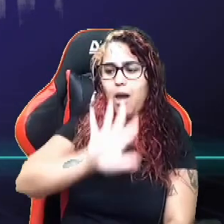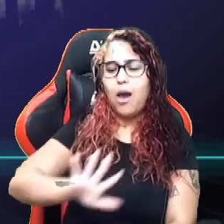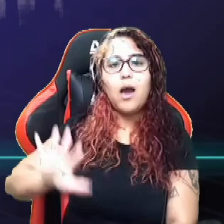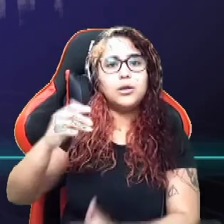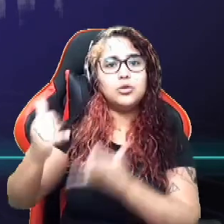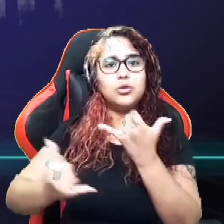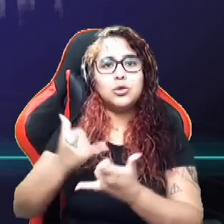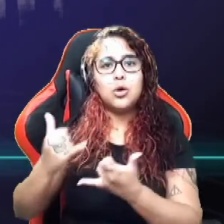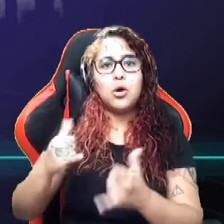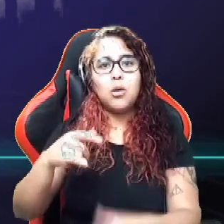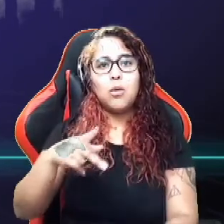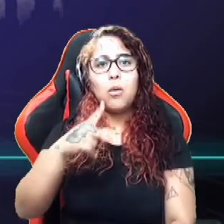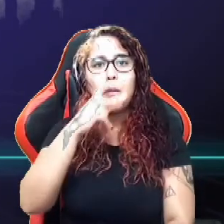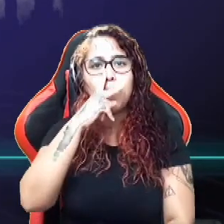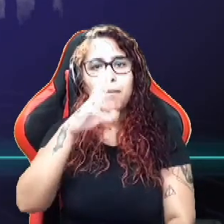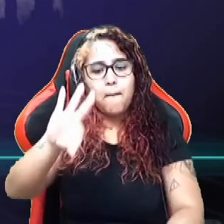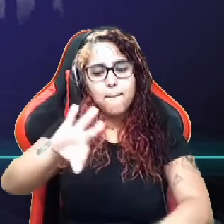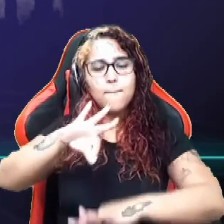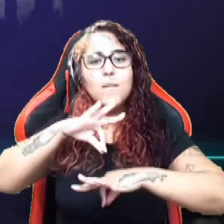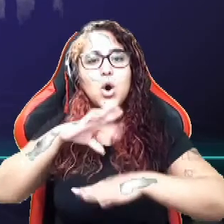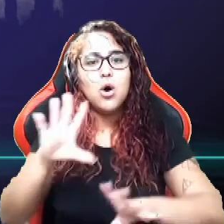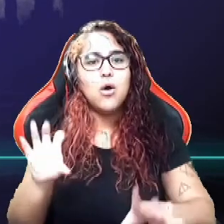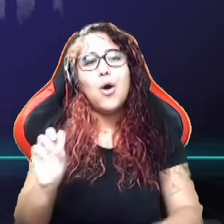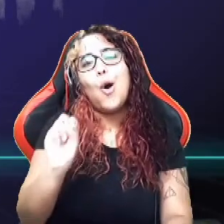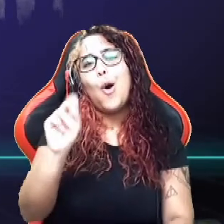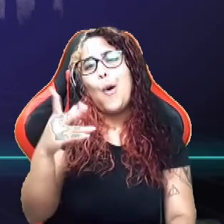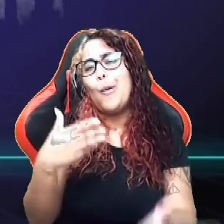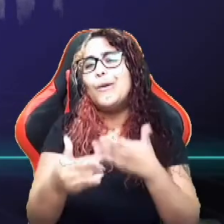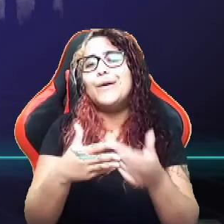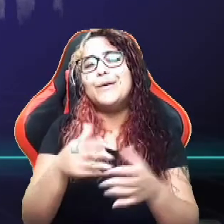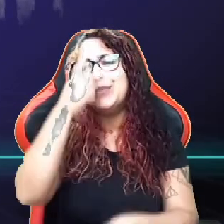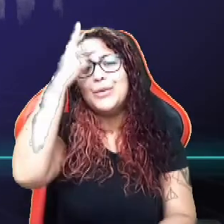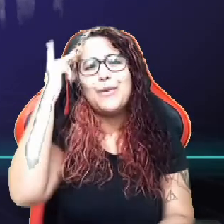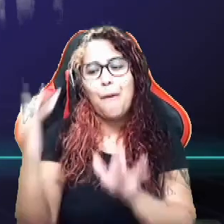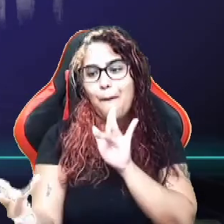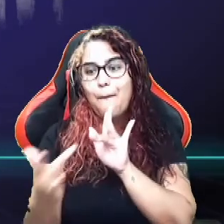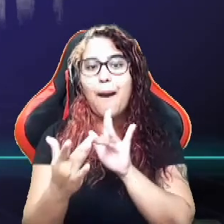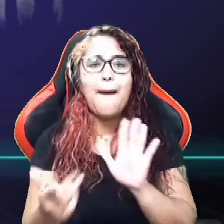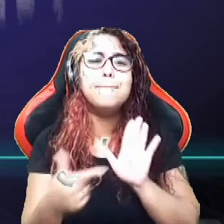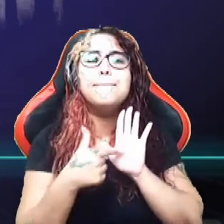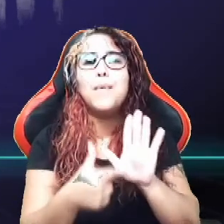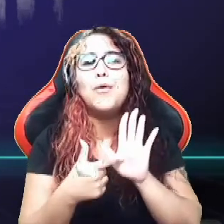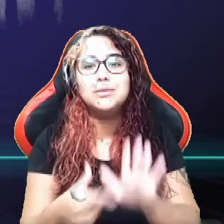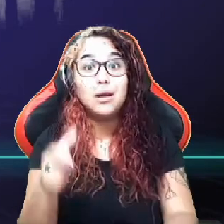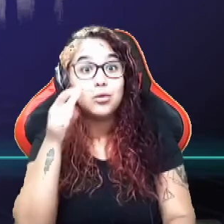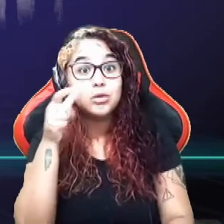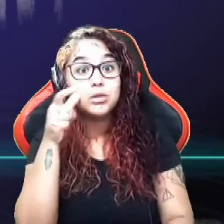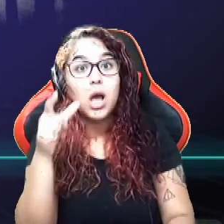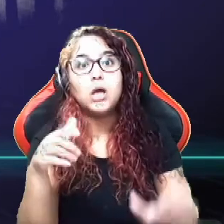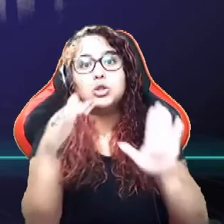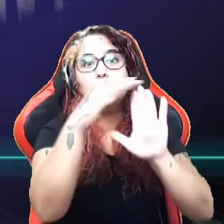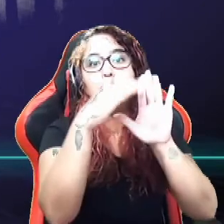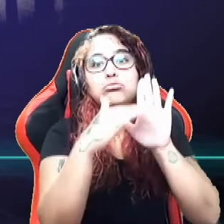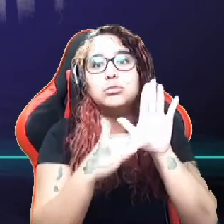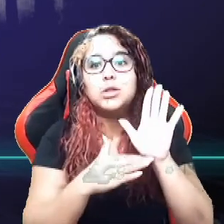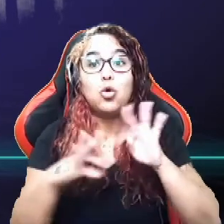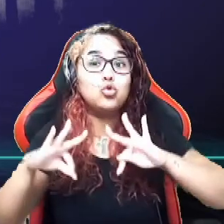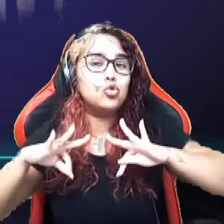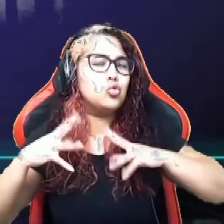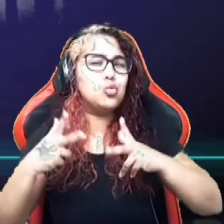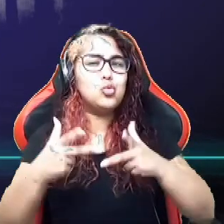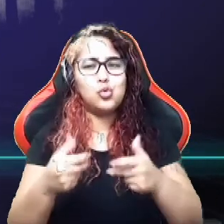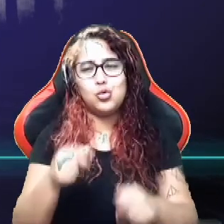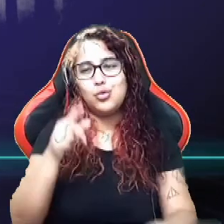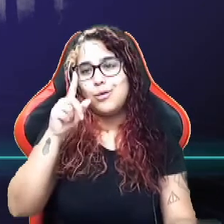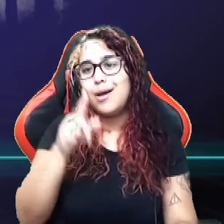Sketches that tell us about gaming culture at all, things that people relate to. Easter eggs are also big,